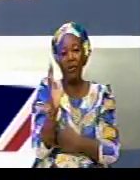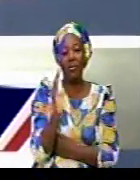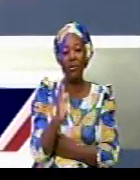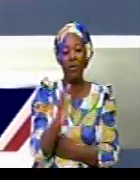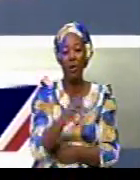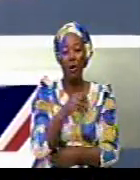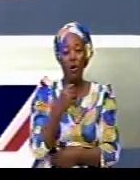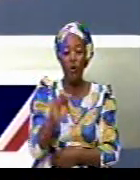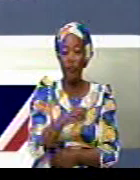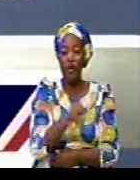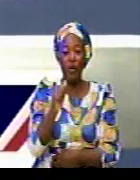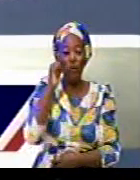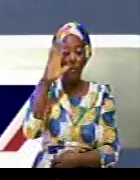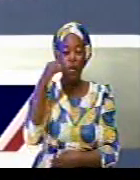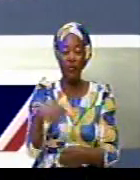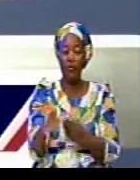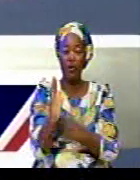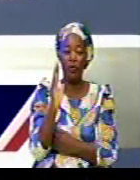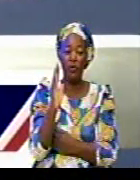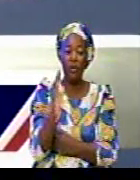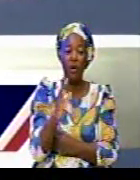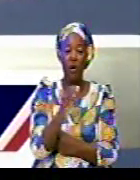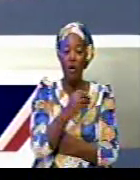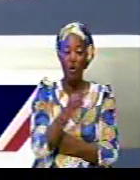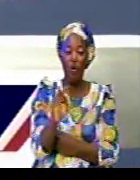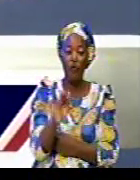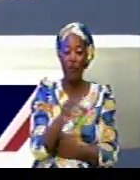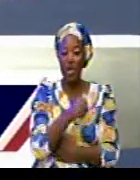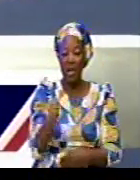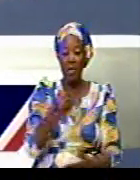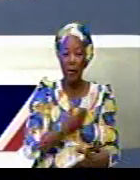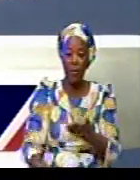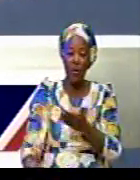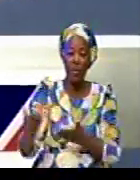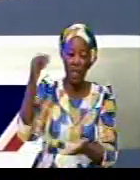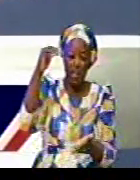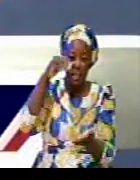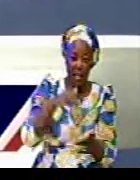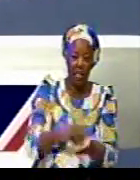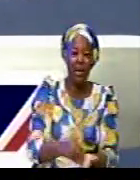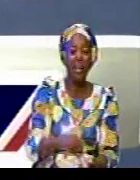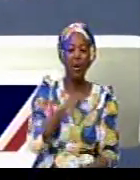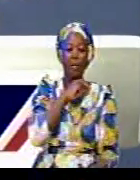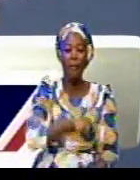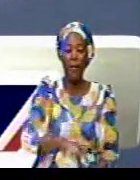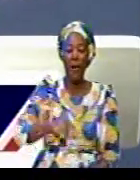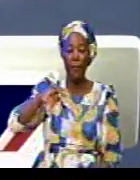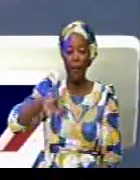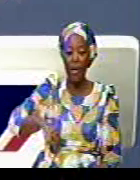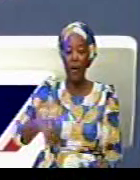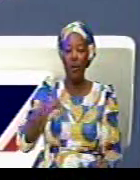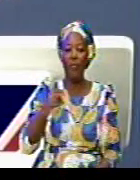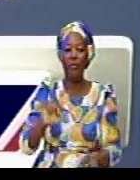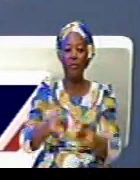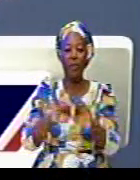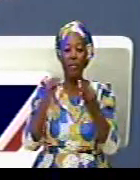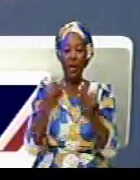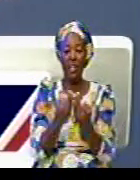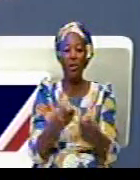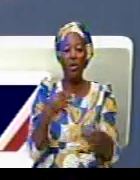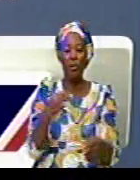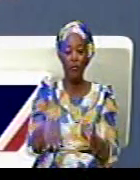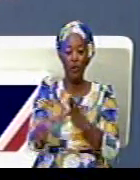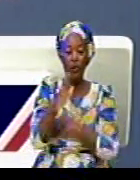of God, of a man of God, of a woman of God, of a born